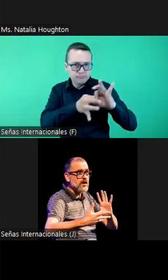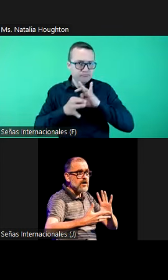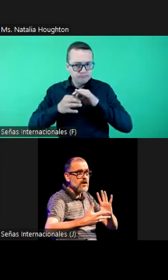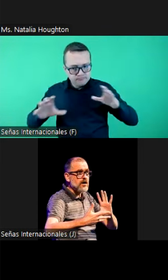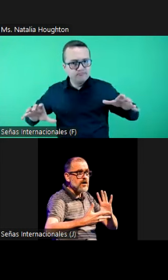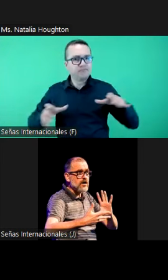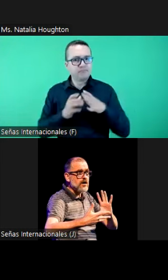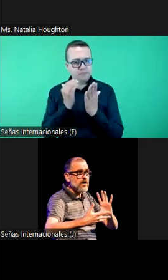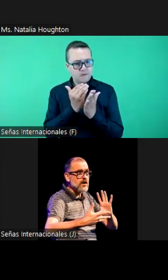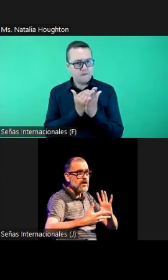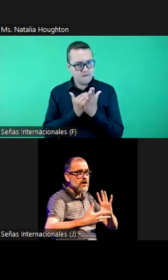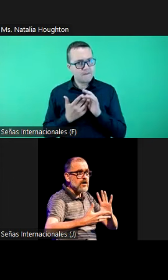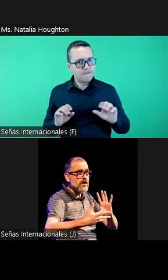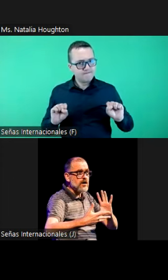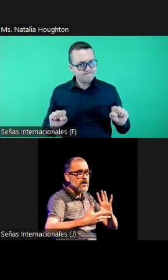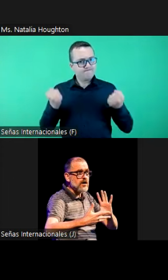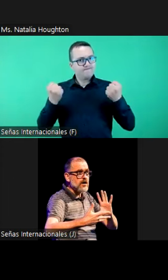the strengthening of